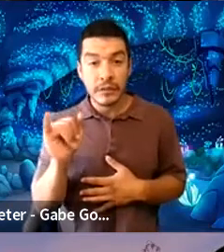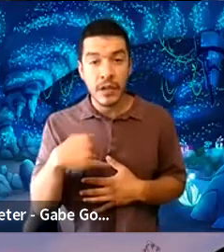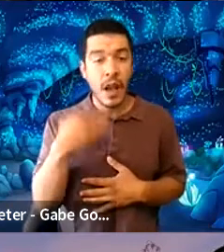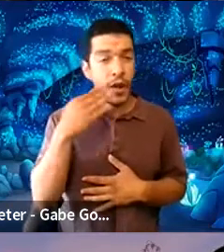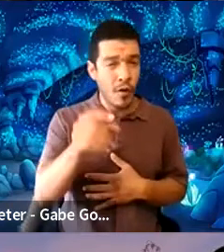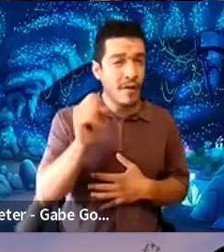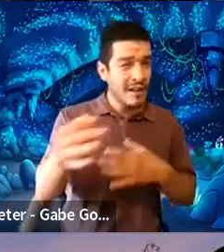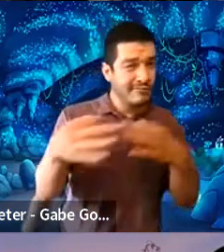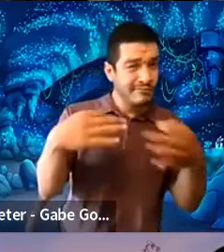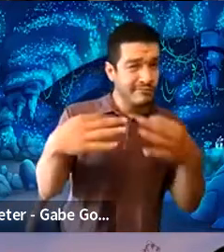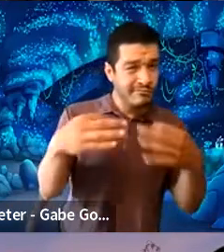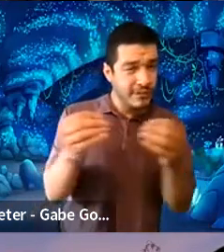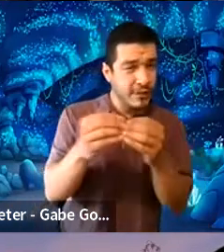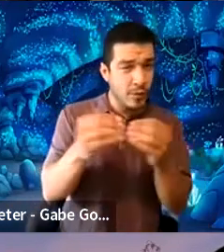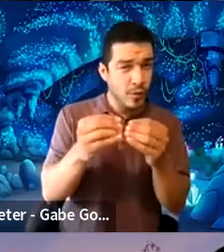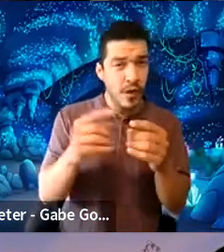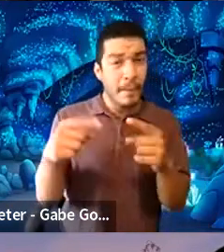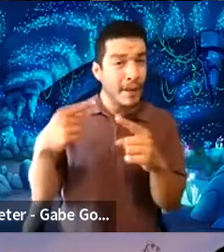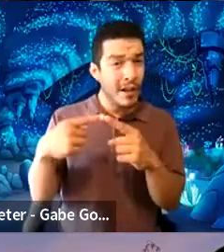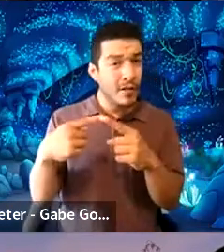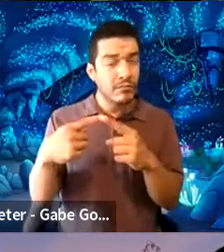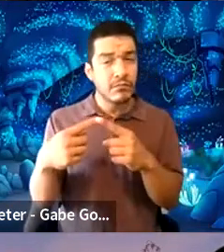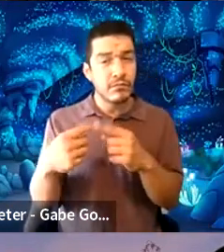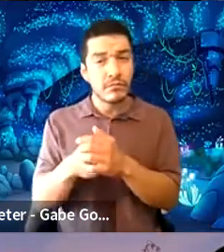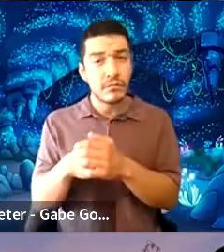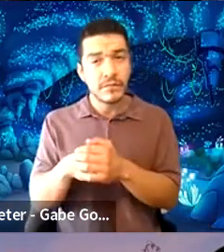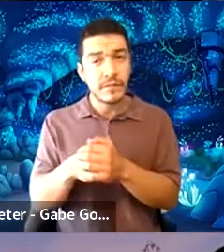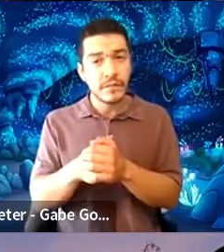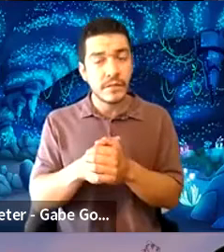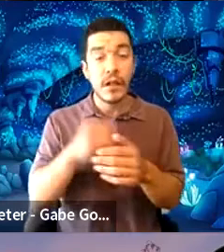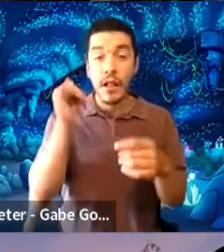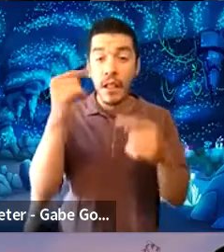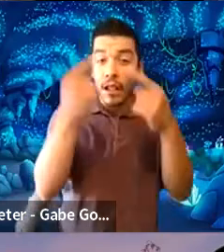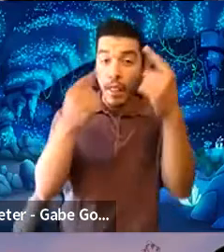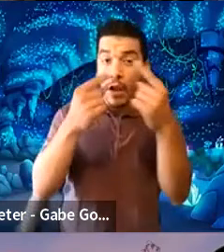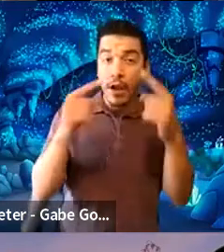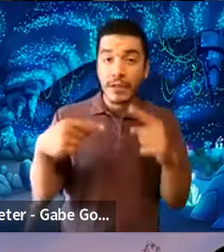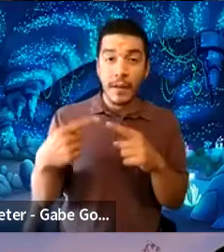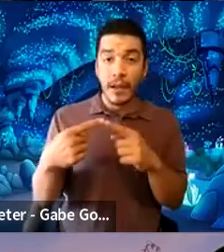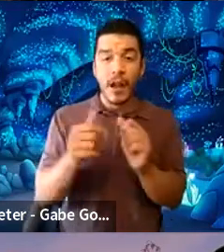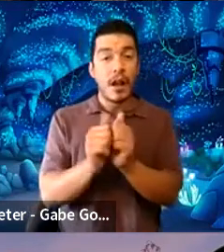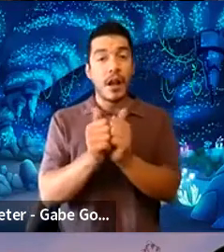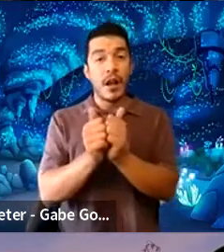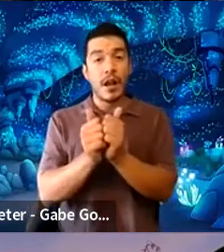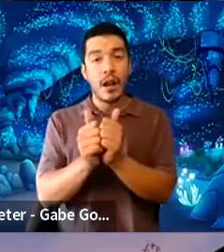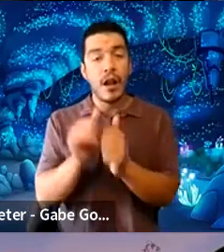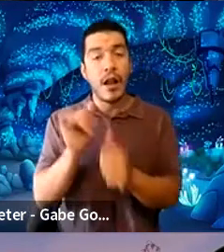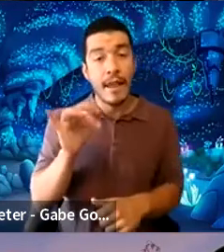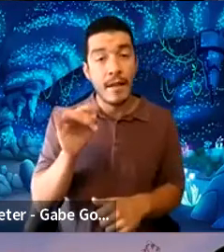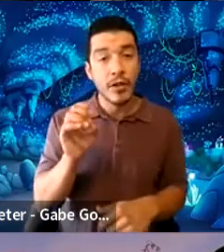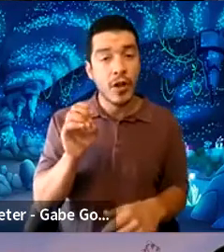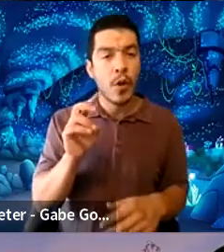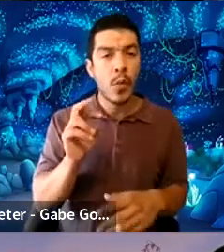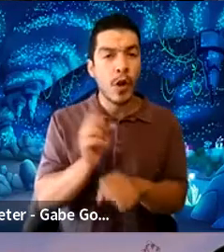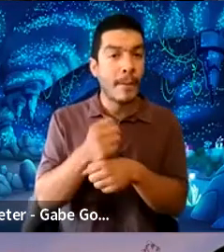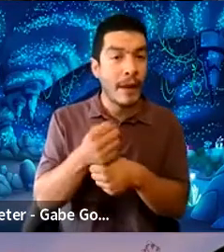unpack a little bit more about the thoughts about how the episodes were